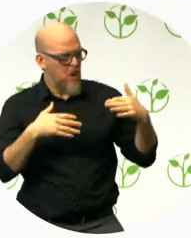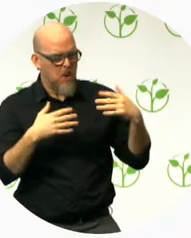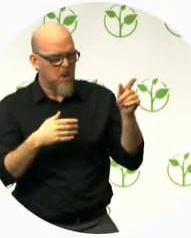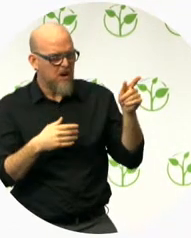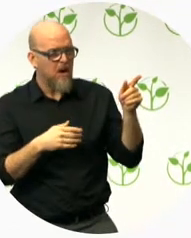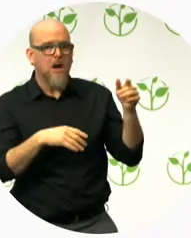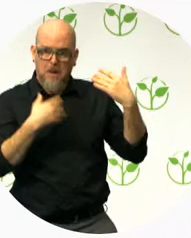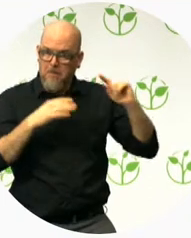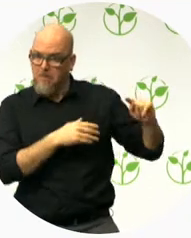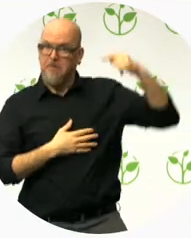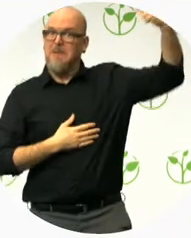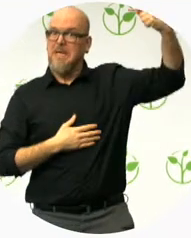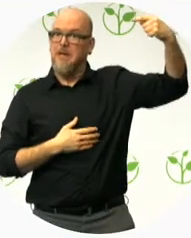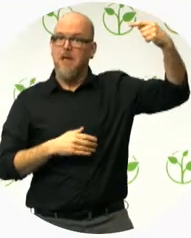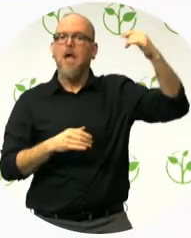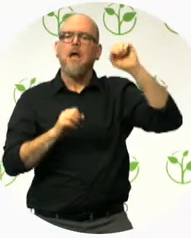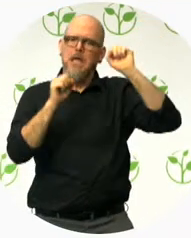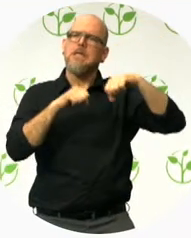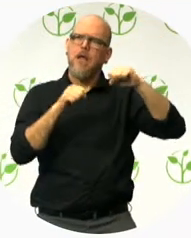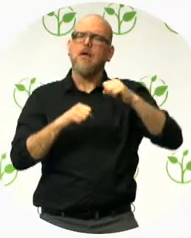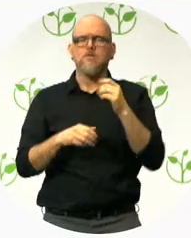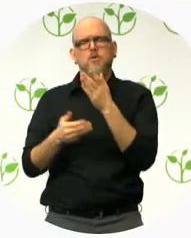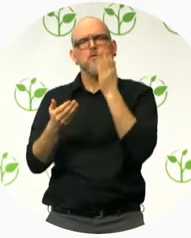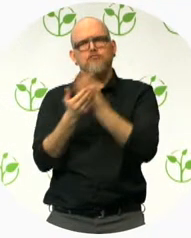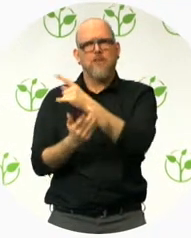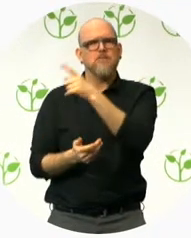rights. Indeed, these are key tools